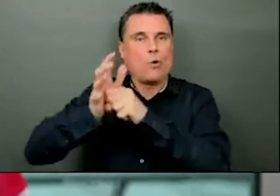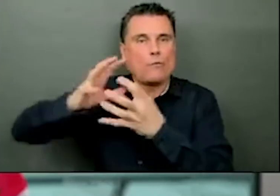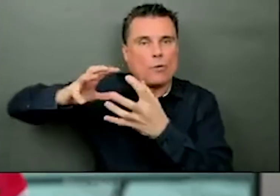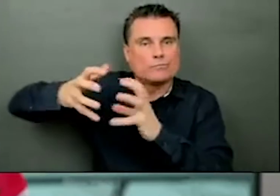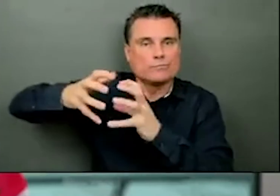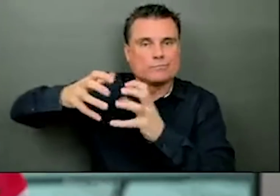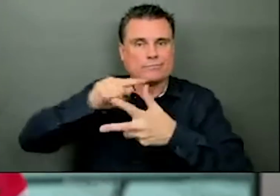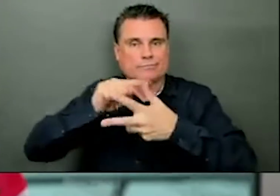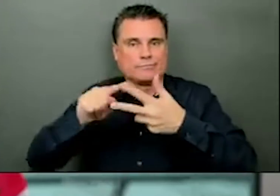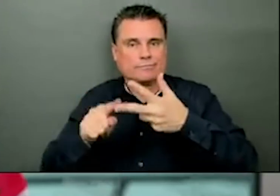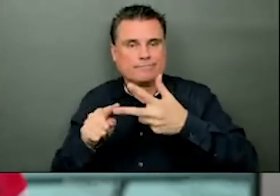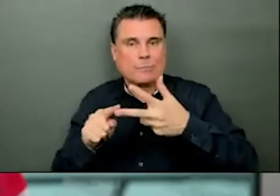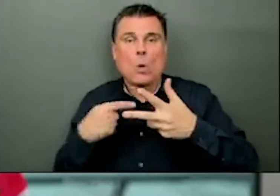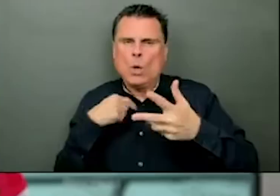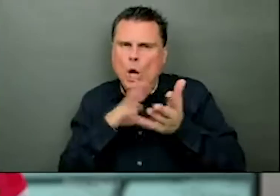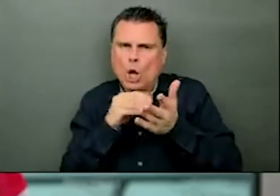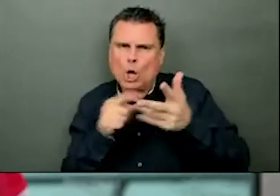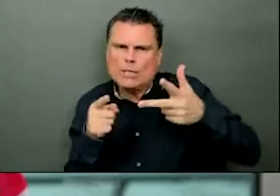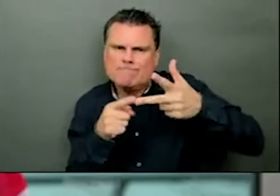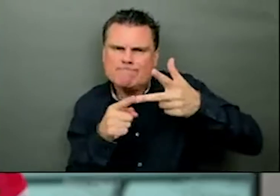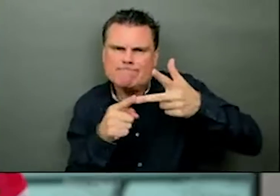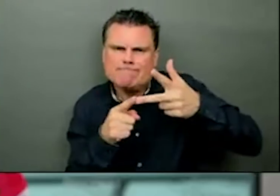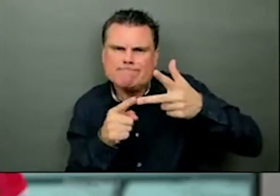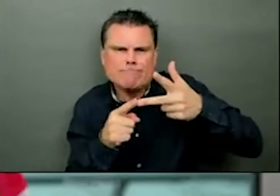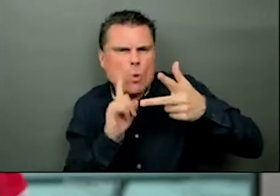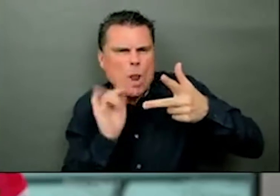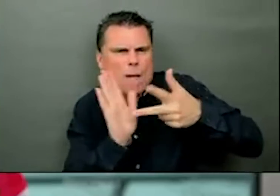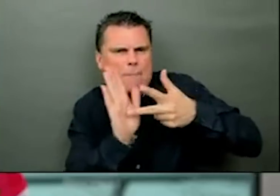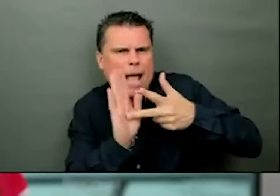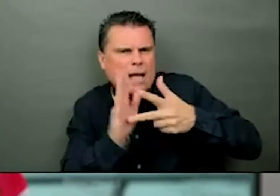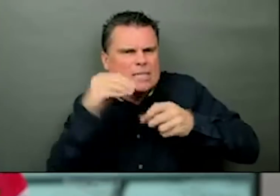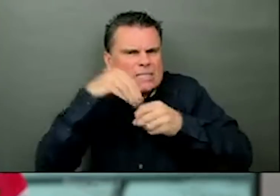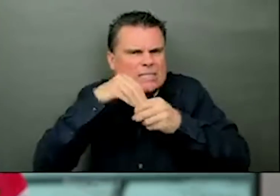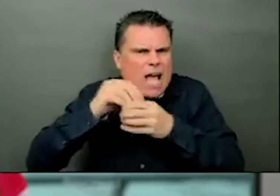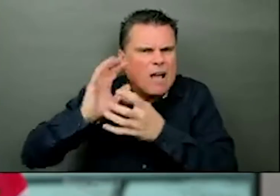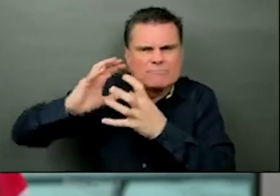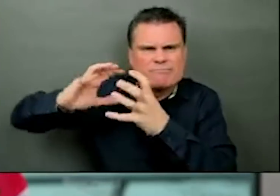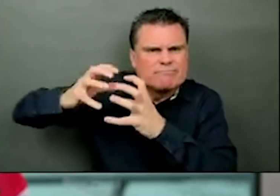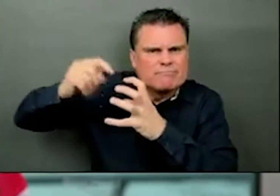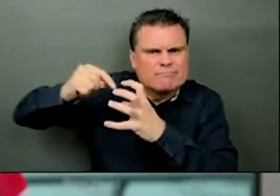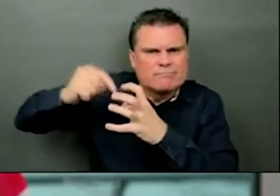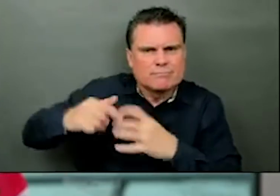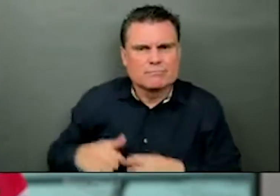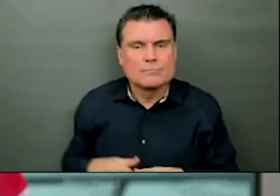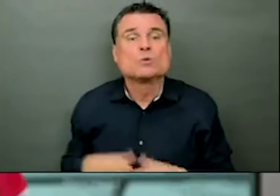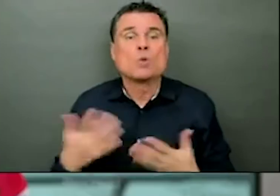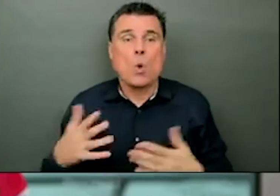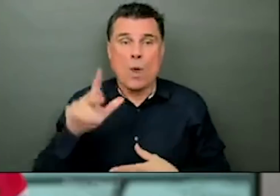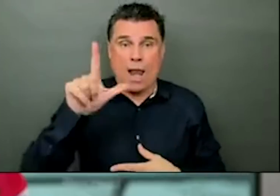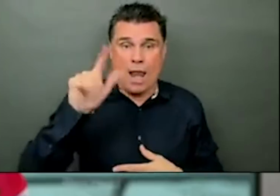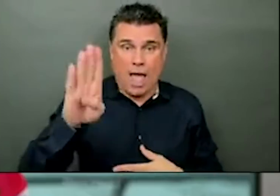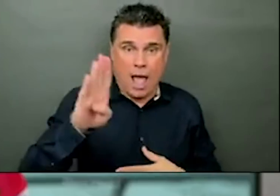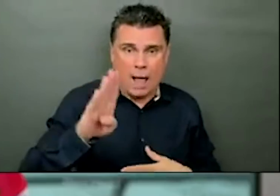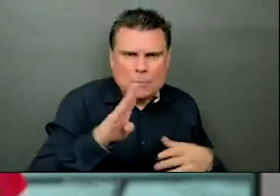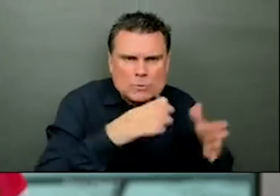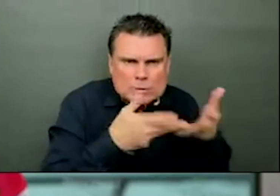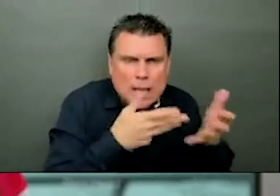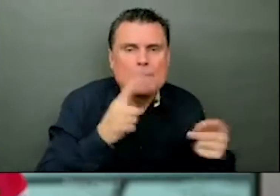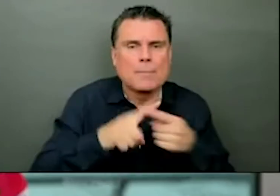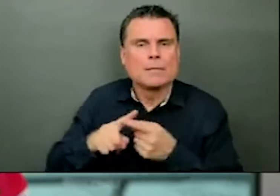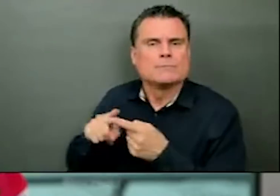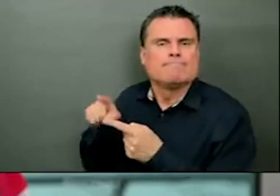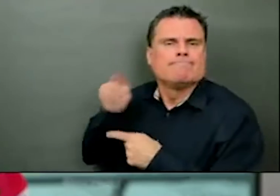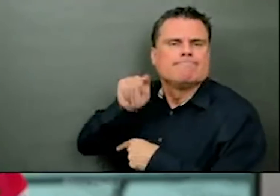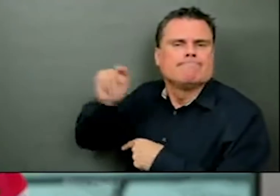but our lab team is working with their counterparts across the country and internationally to get a better understanding of what this can